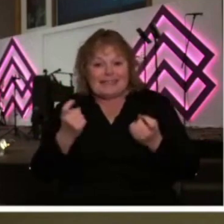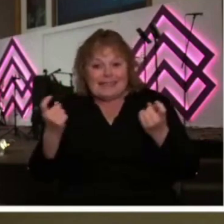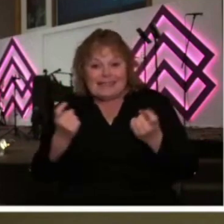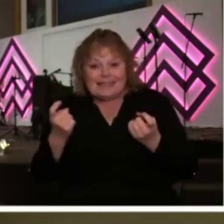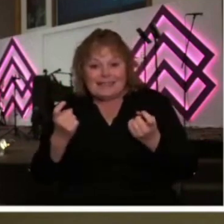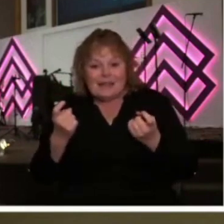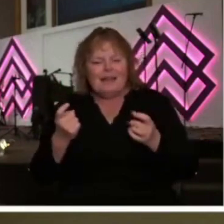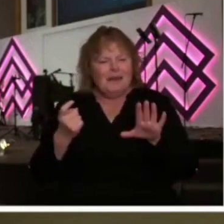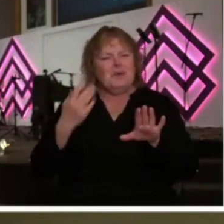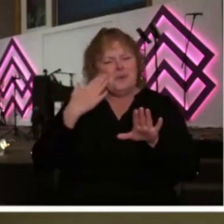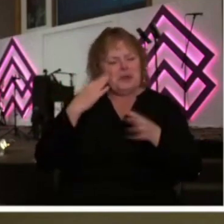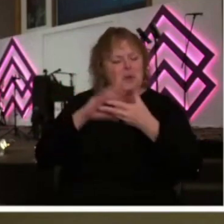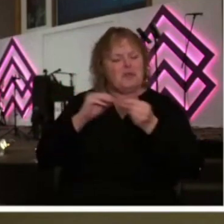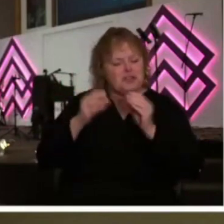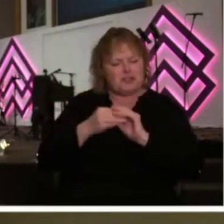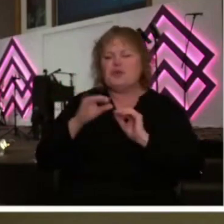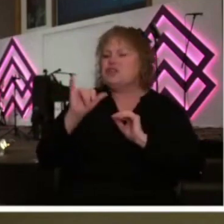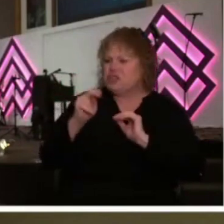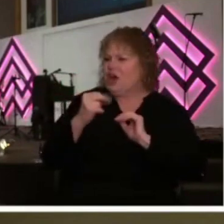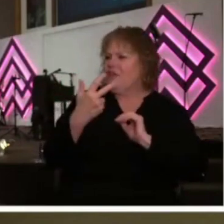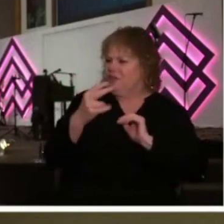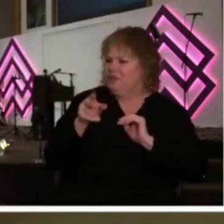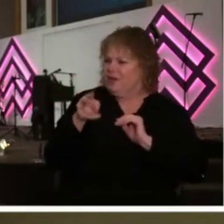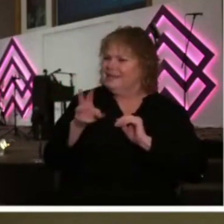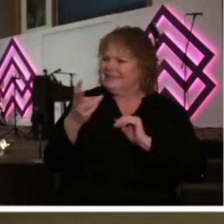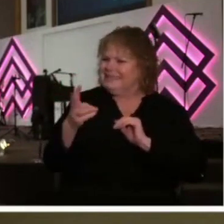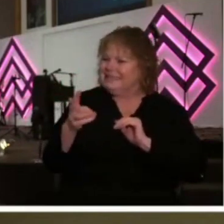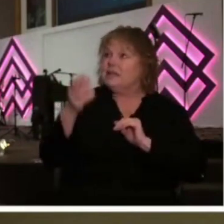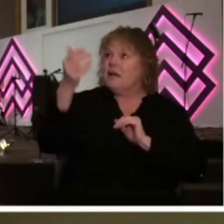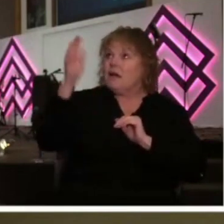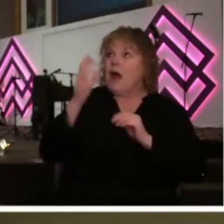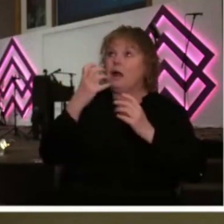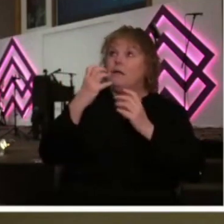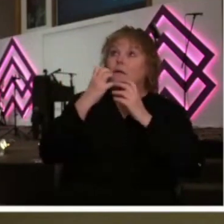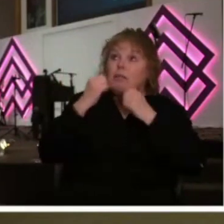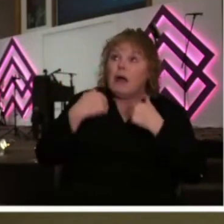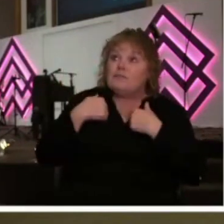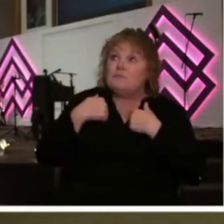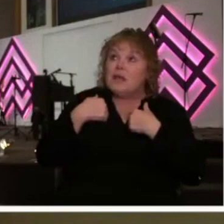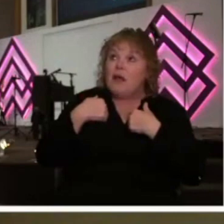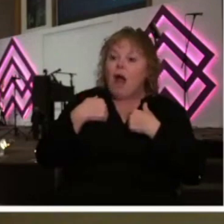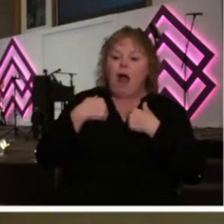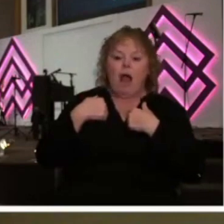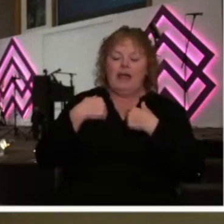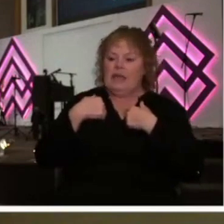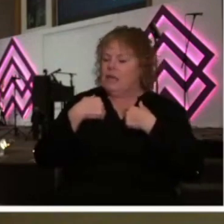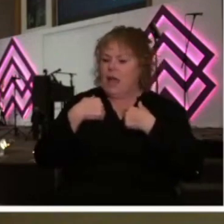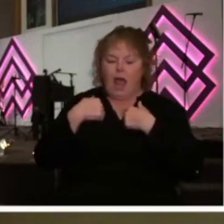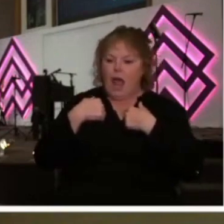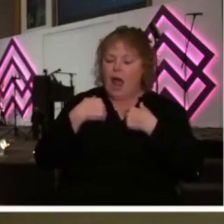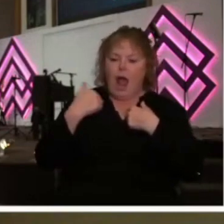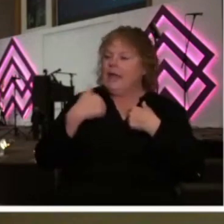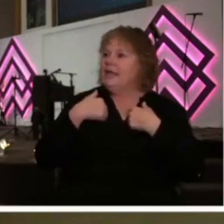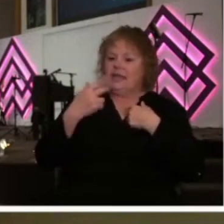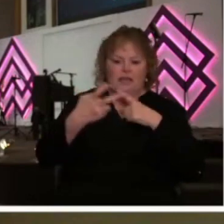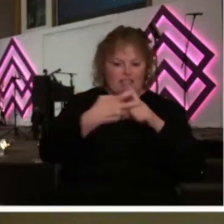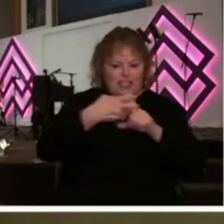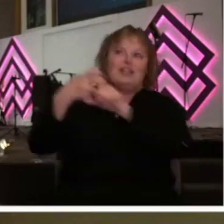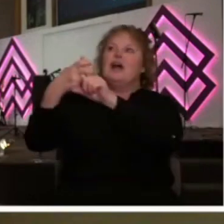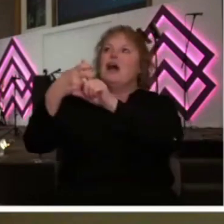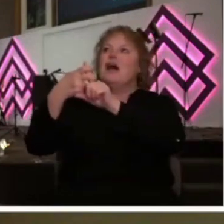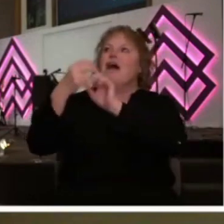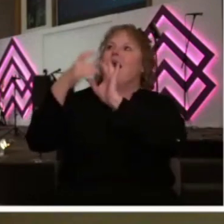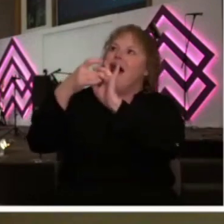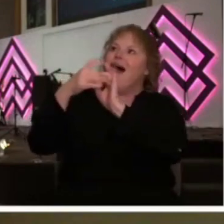all know the story of John 3:16, that God loves me, and because he loves me, he chased me. I was captured by his grace, and now I get to go to